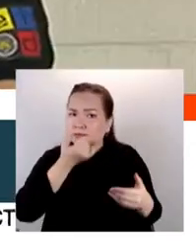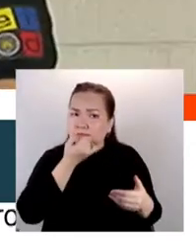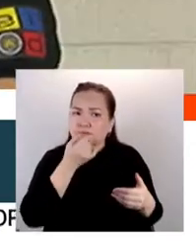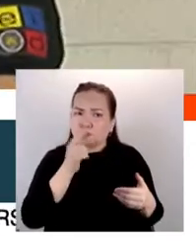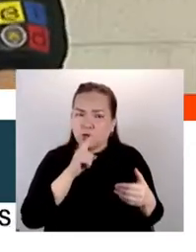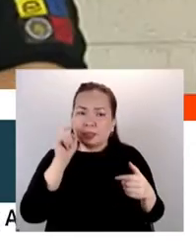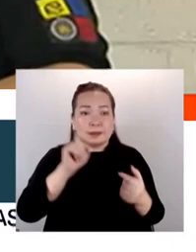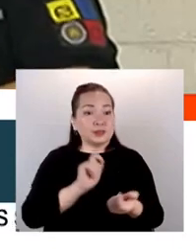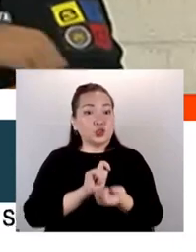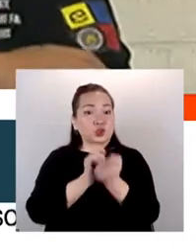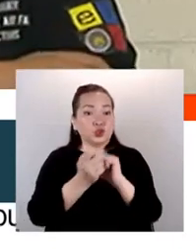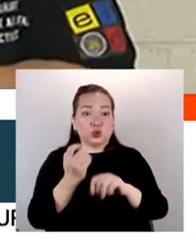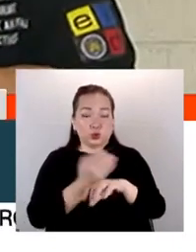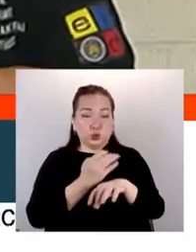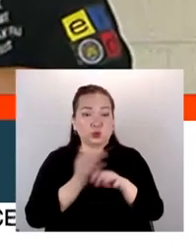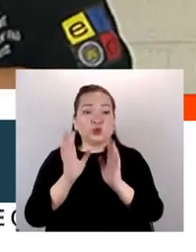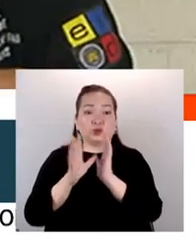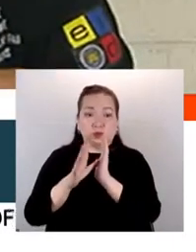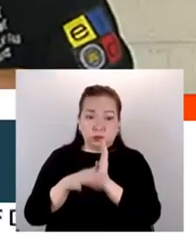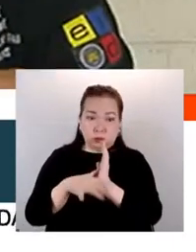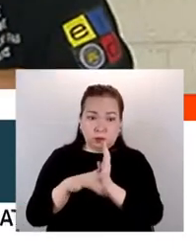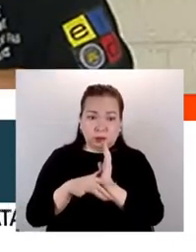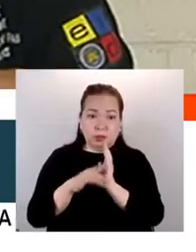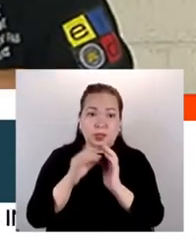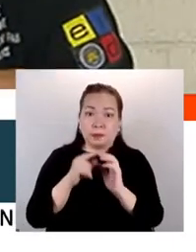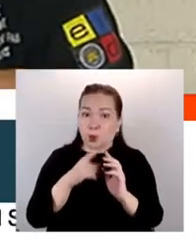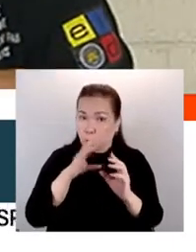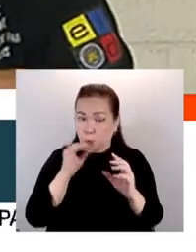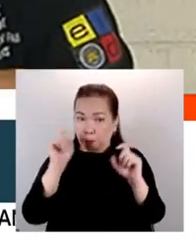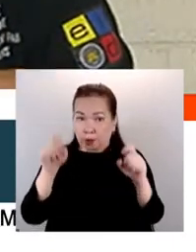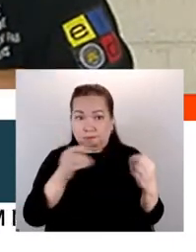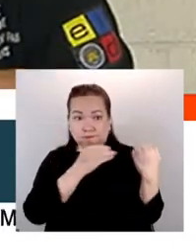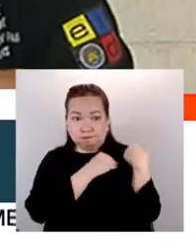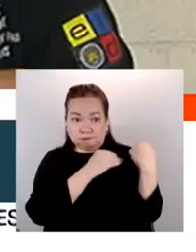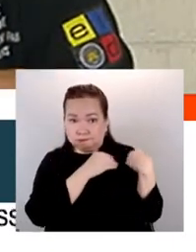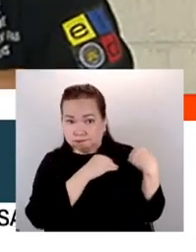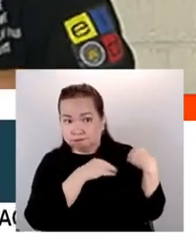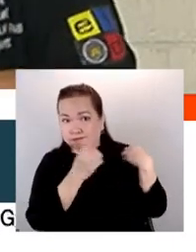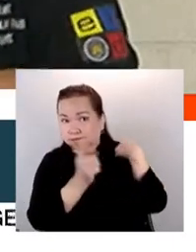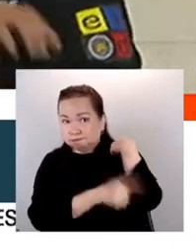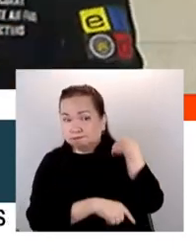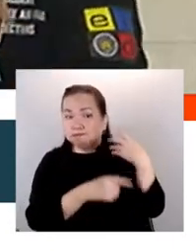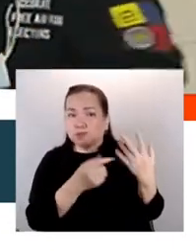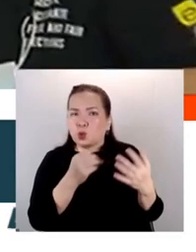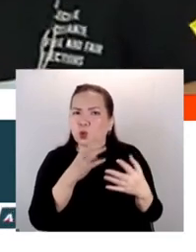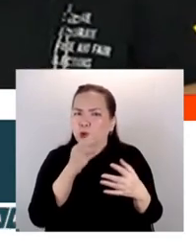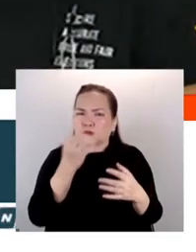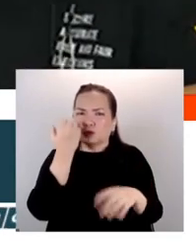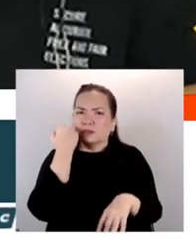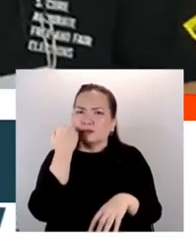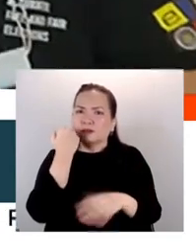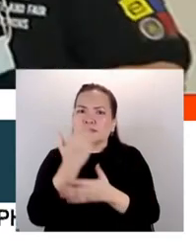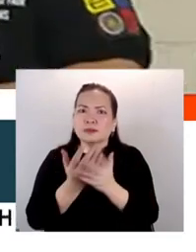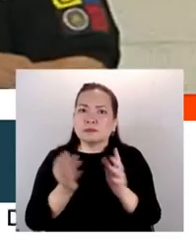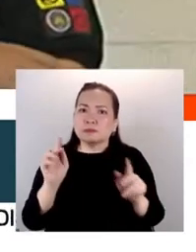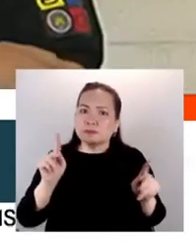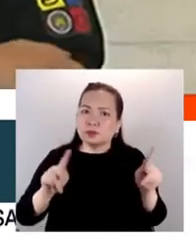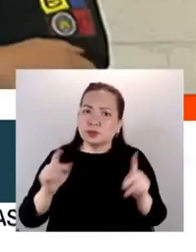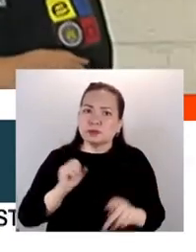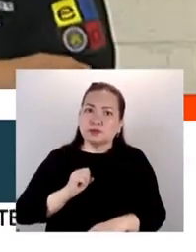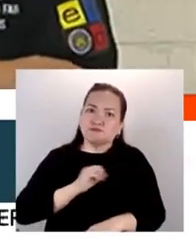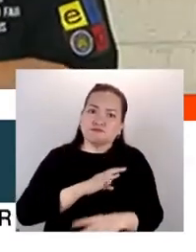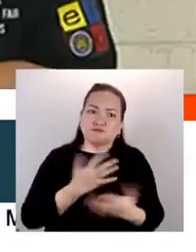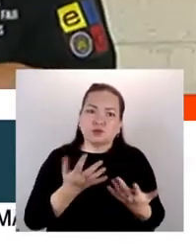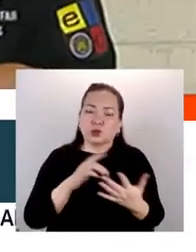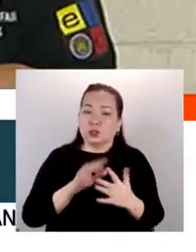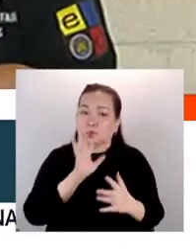ng COMELEC at sadya bang dapat ay may managot o kaya meron ba talagang konting pagkukulang ang ilang mga individual. So yung pong kay Director